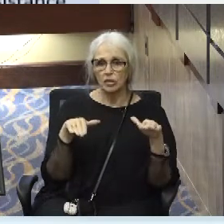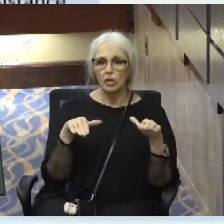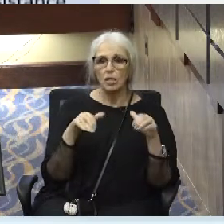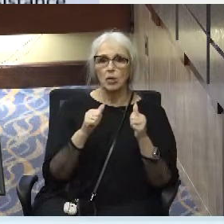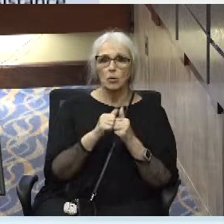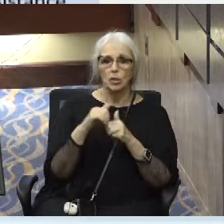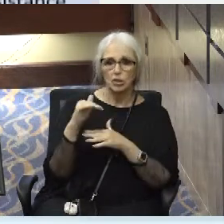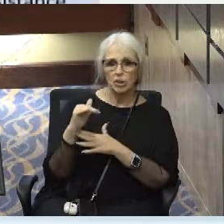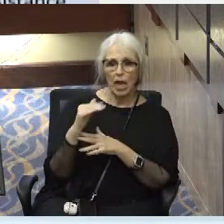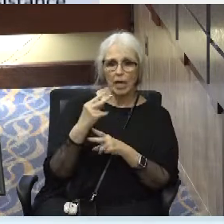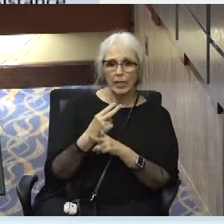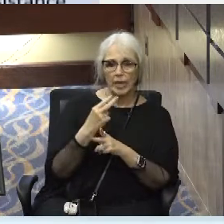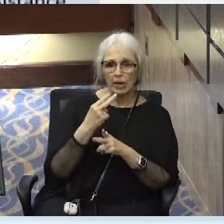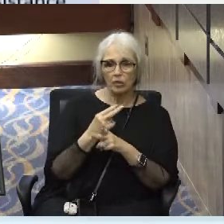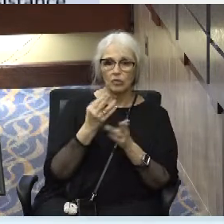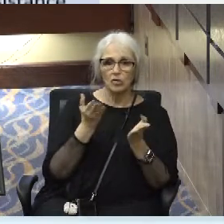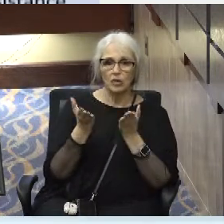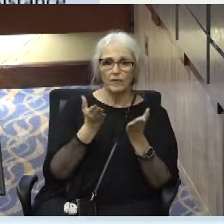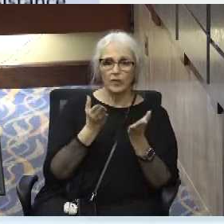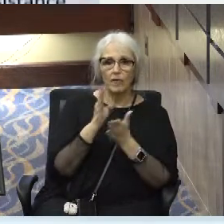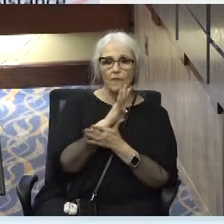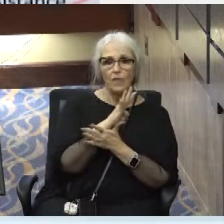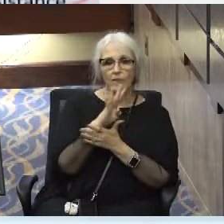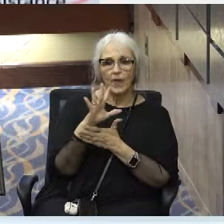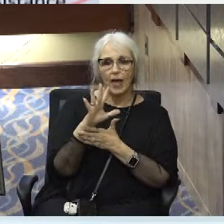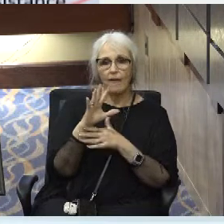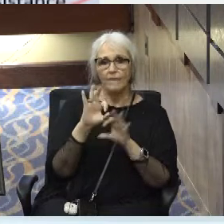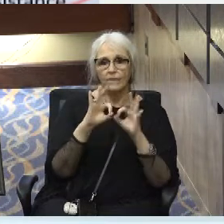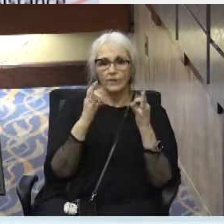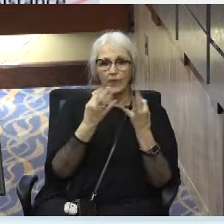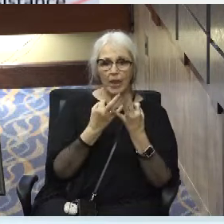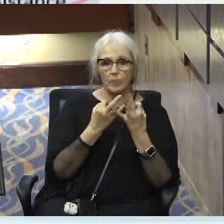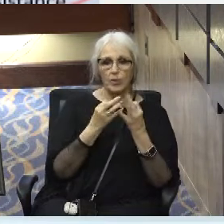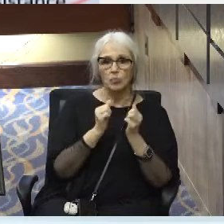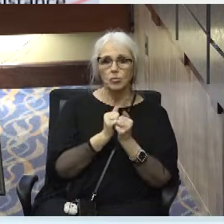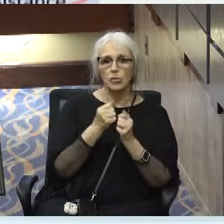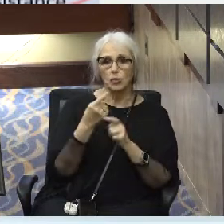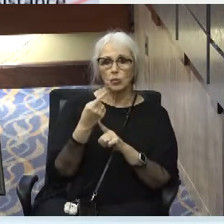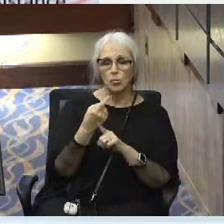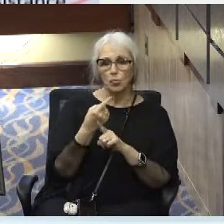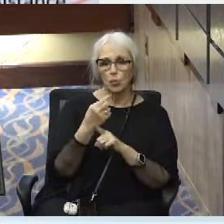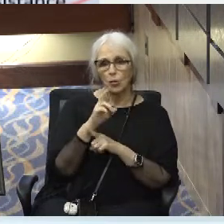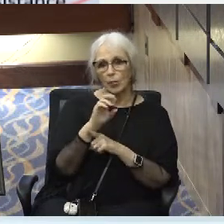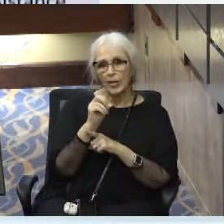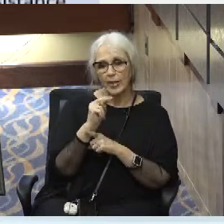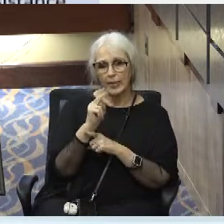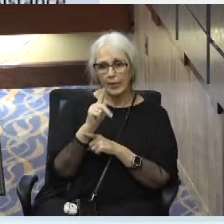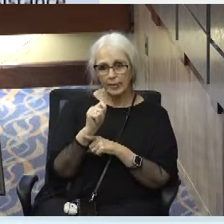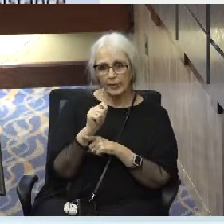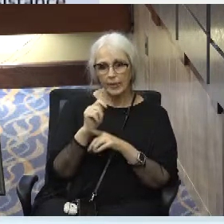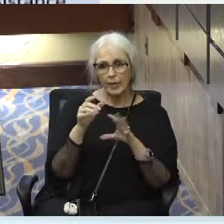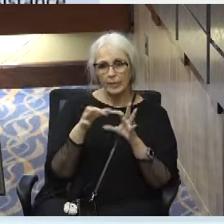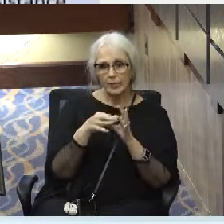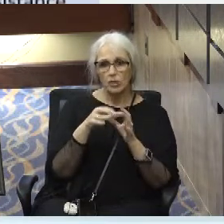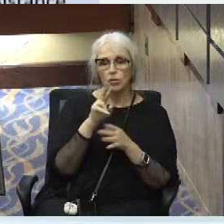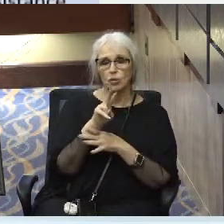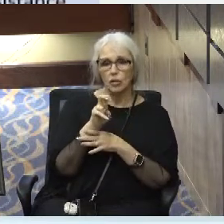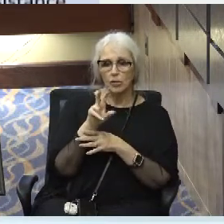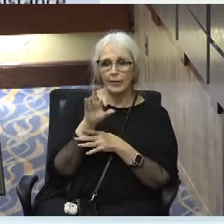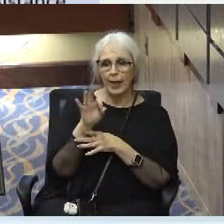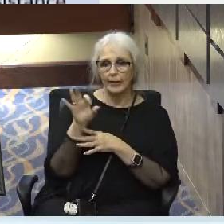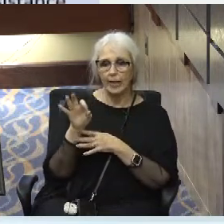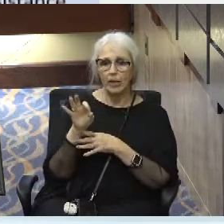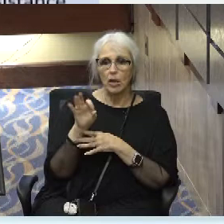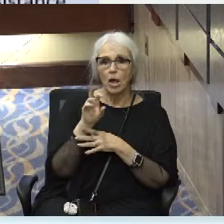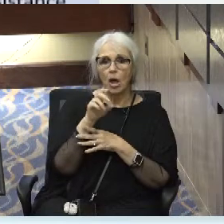child care services, 45 families provided with rental assistance, and 299 homeless